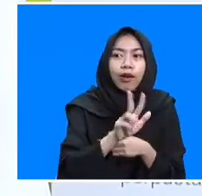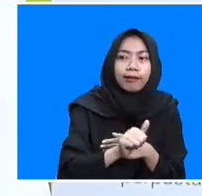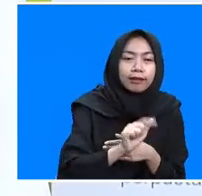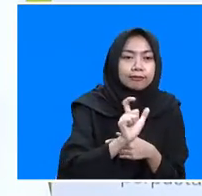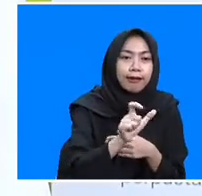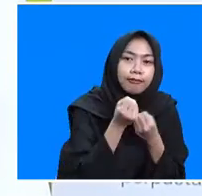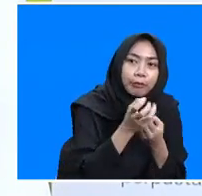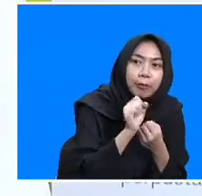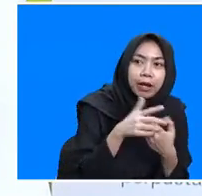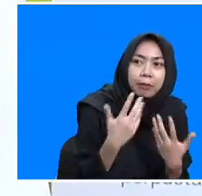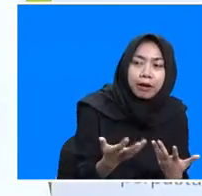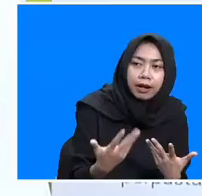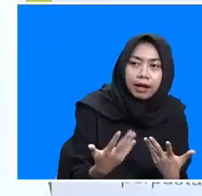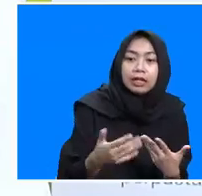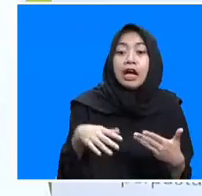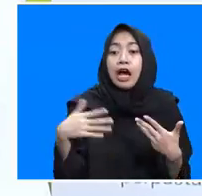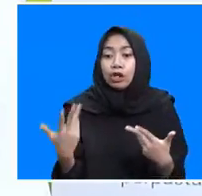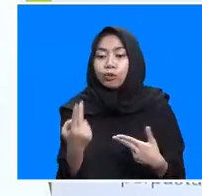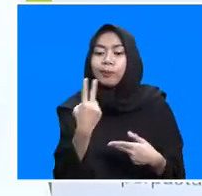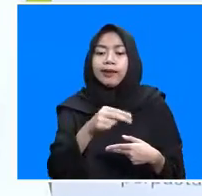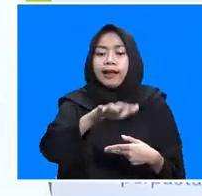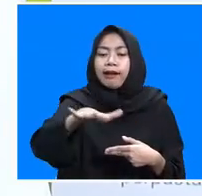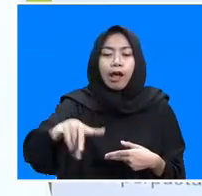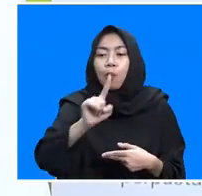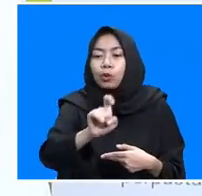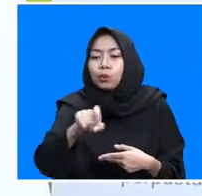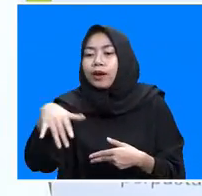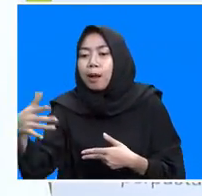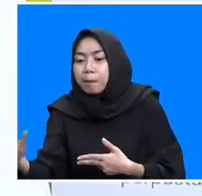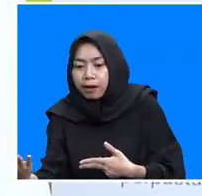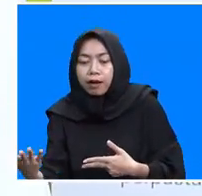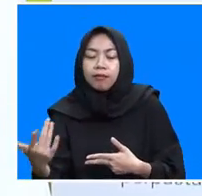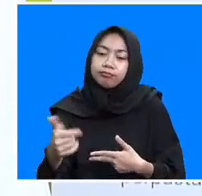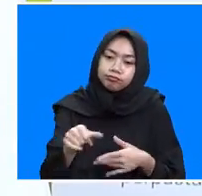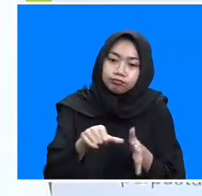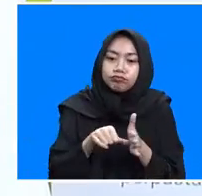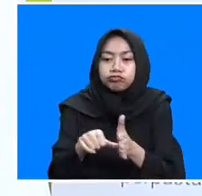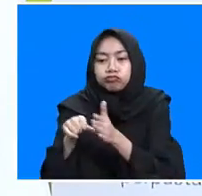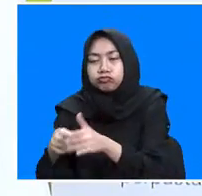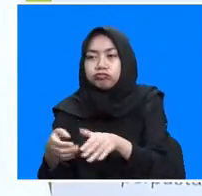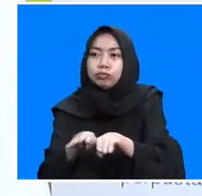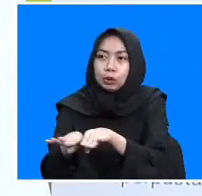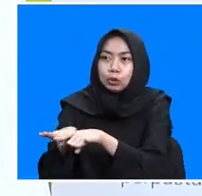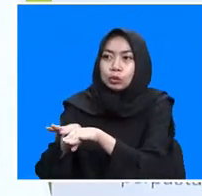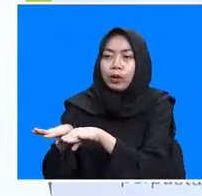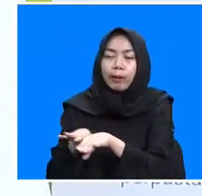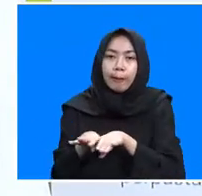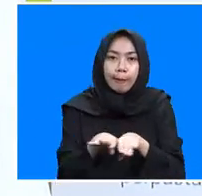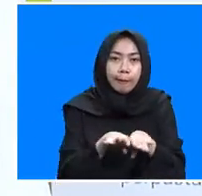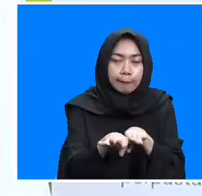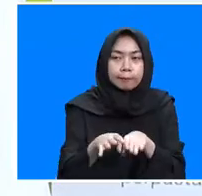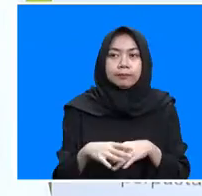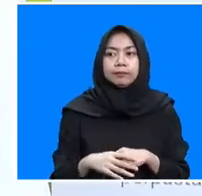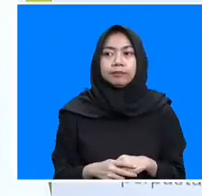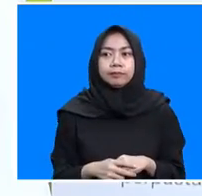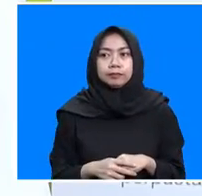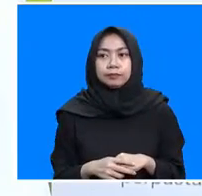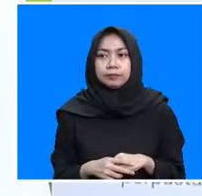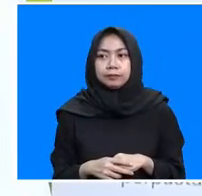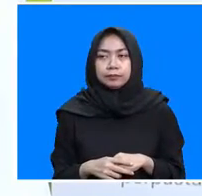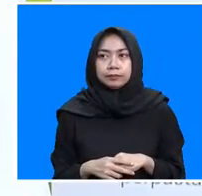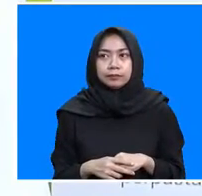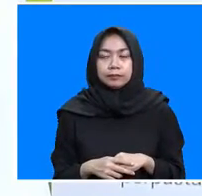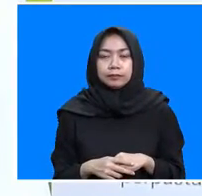the understanding of students' needs. Mm-hmm. So in relation to going back to school, a lot of the resources, again, was